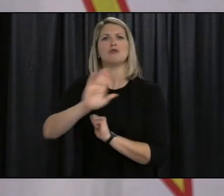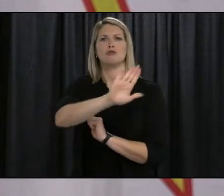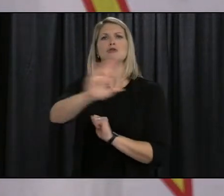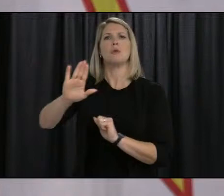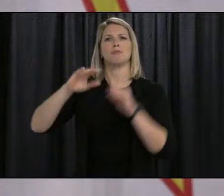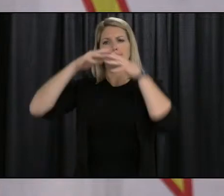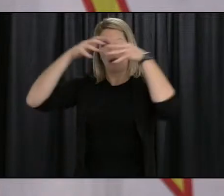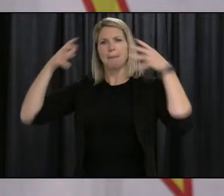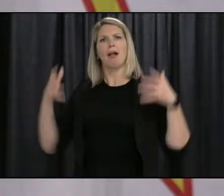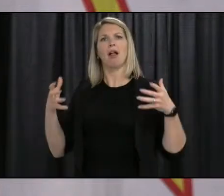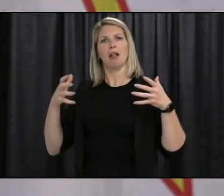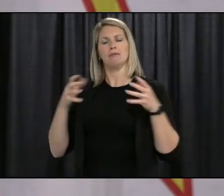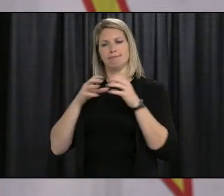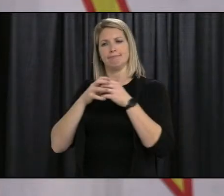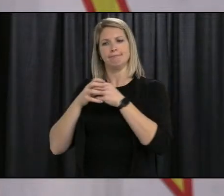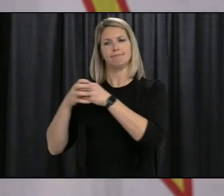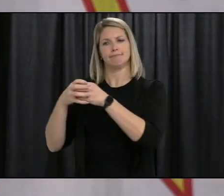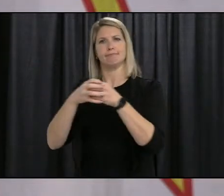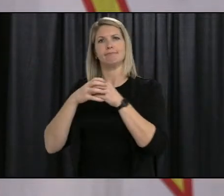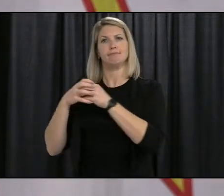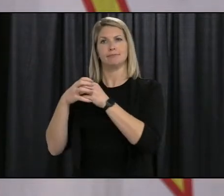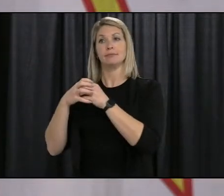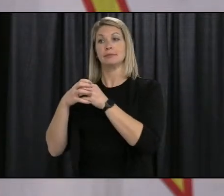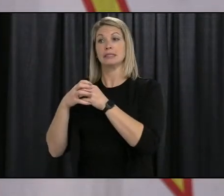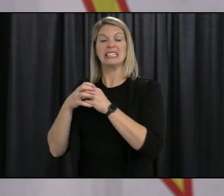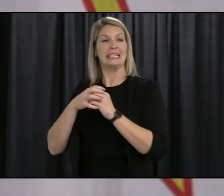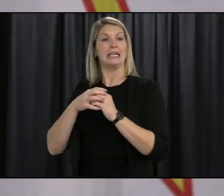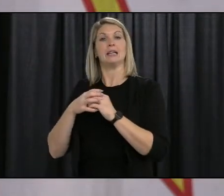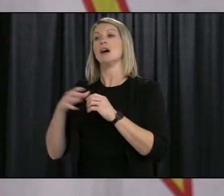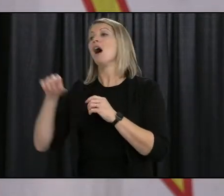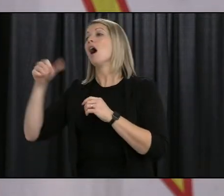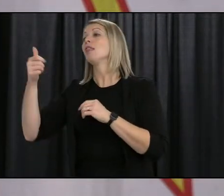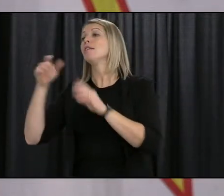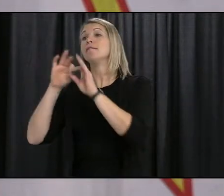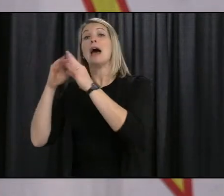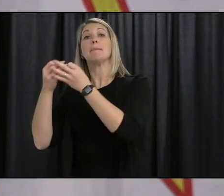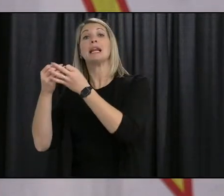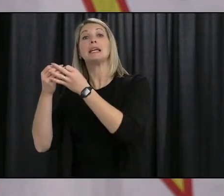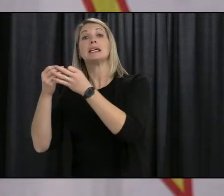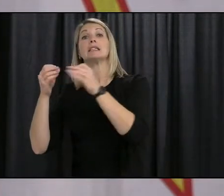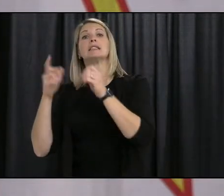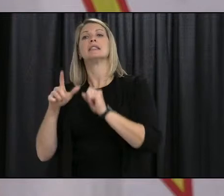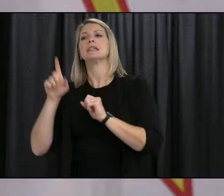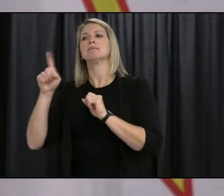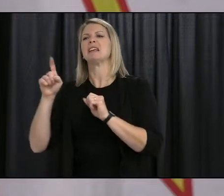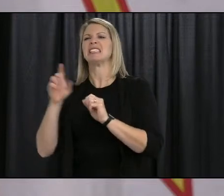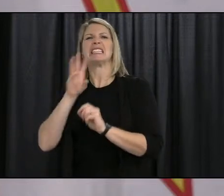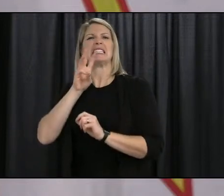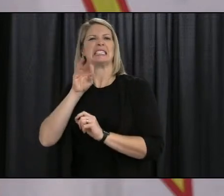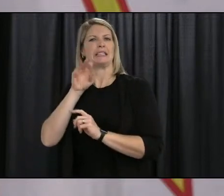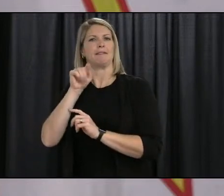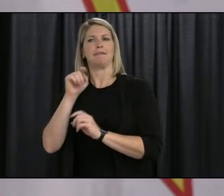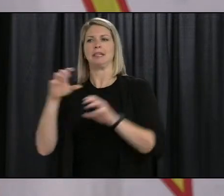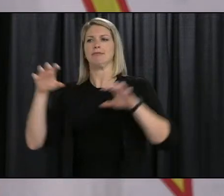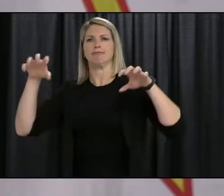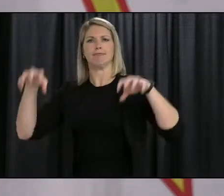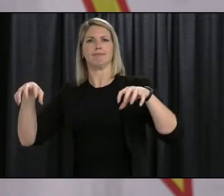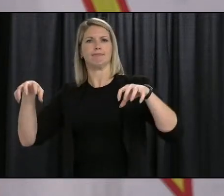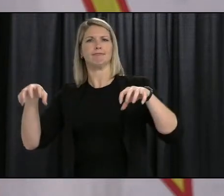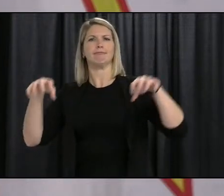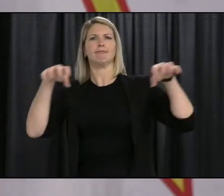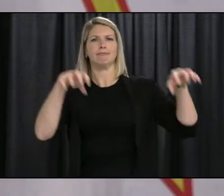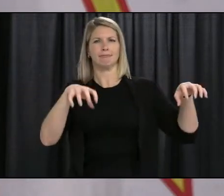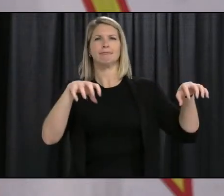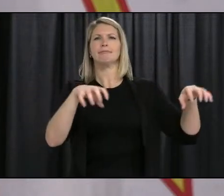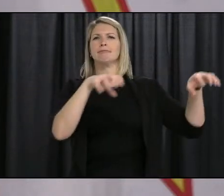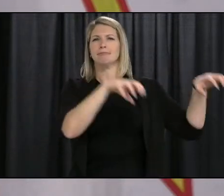others by taking turns visiting residences. Children should avoid entering indoor porch areas when getting